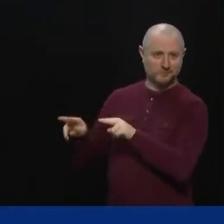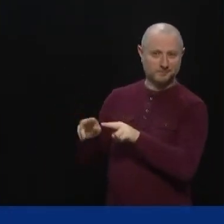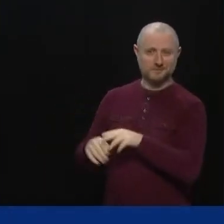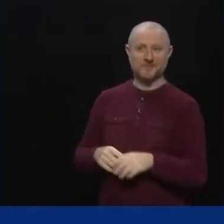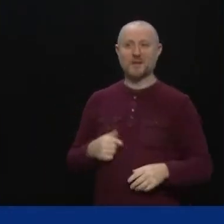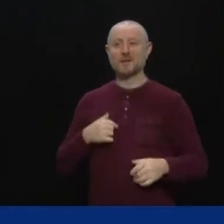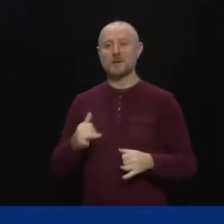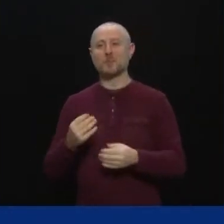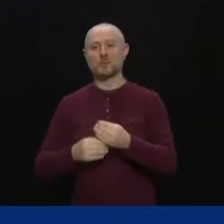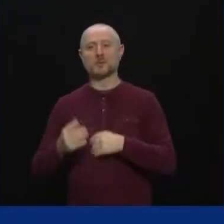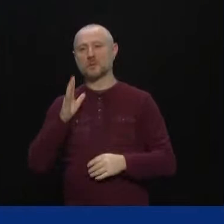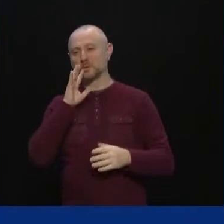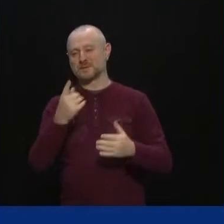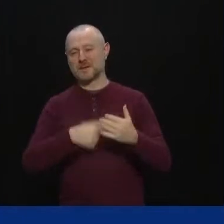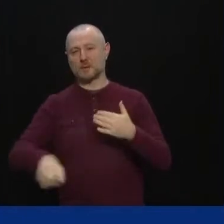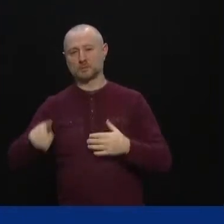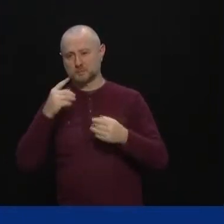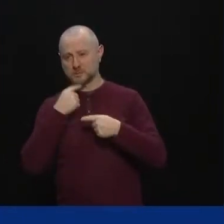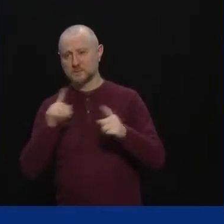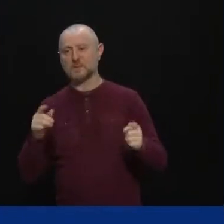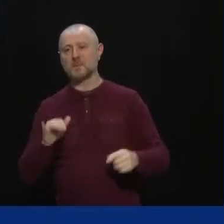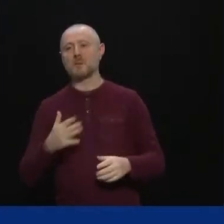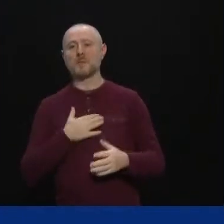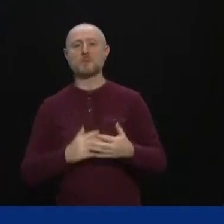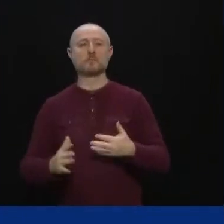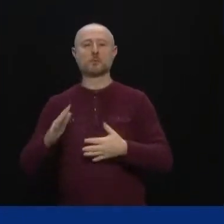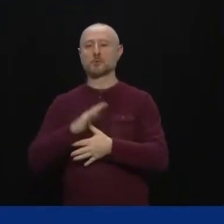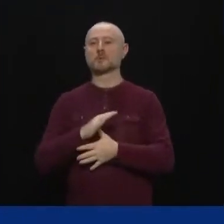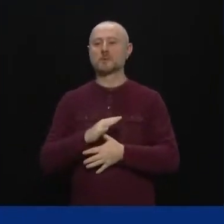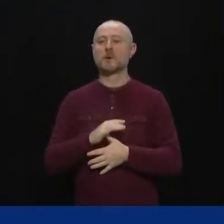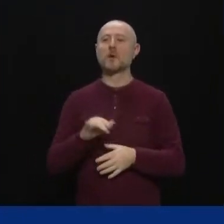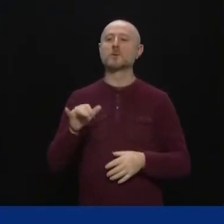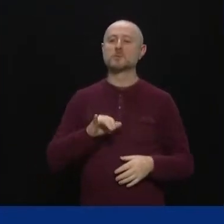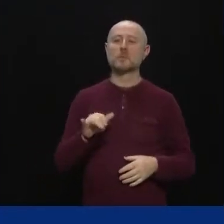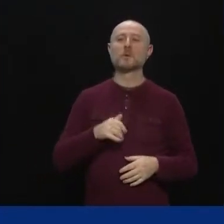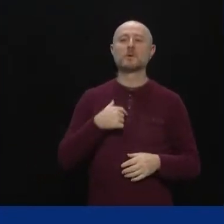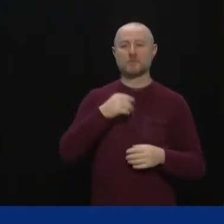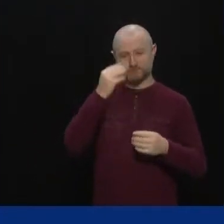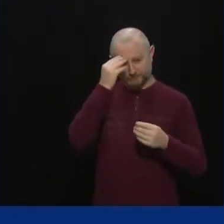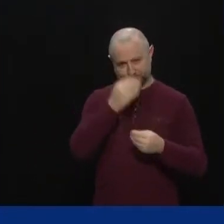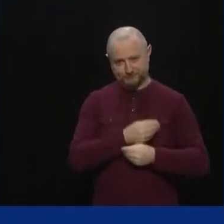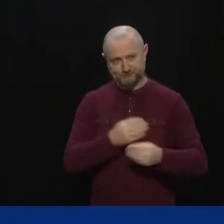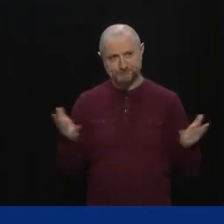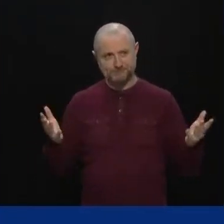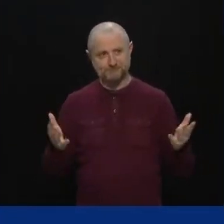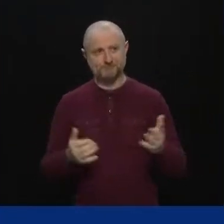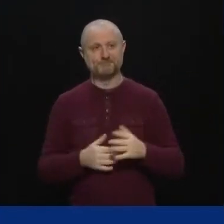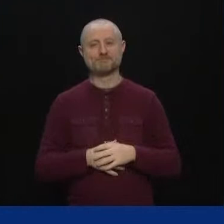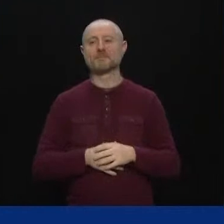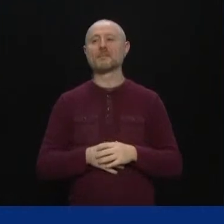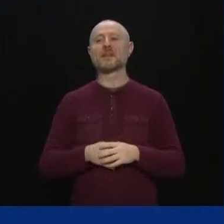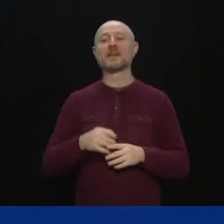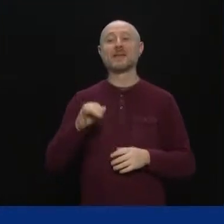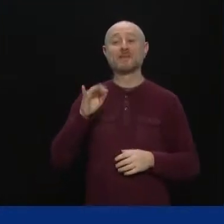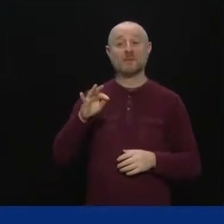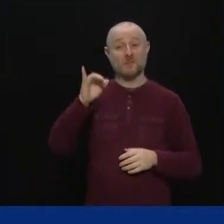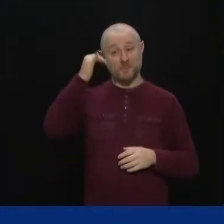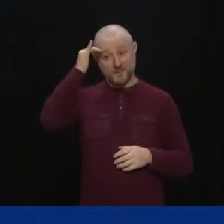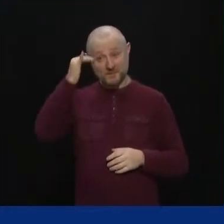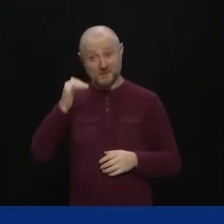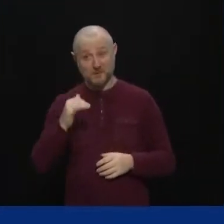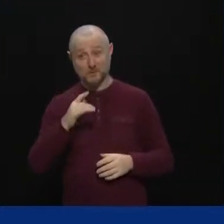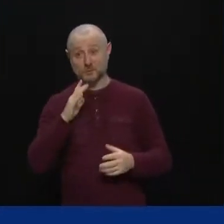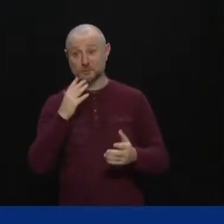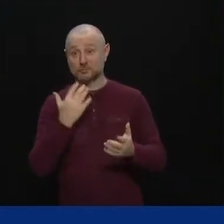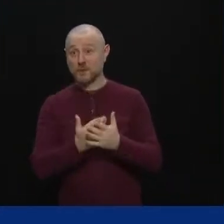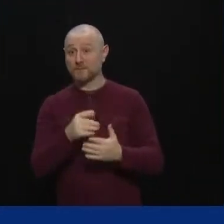matter of days. So those are my priorities. But I will also tell the world right now, if the Buffalo Bills make it a Super Bowl, you'll not find